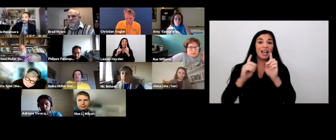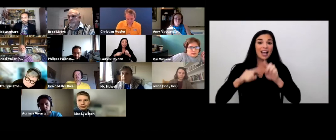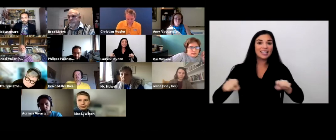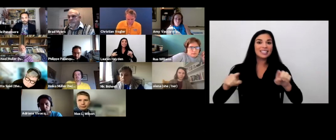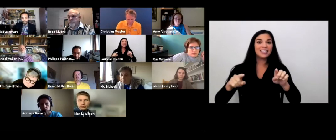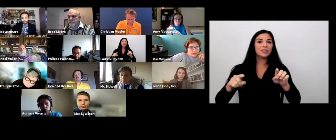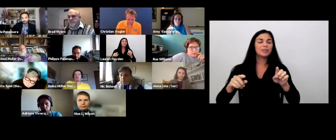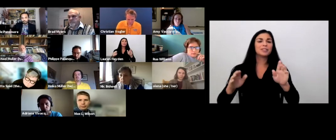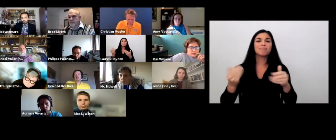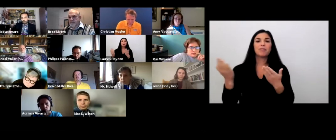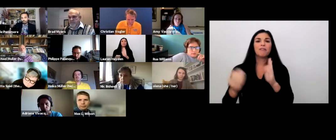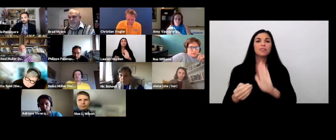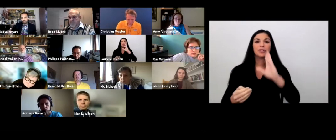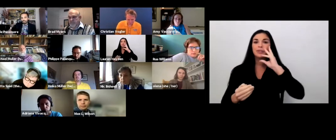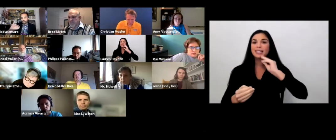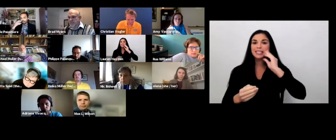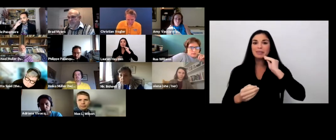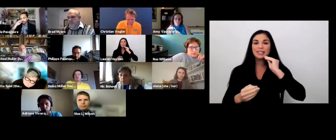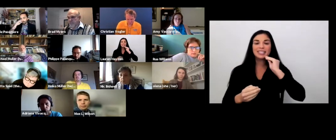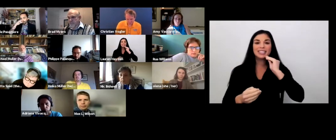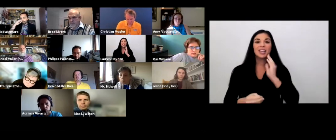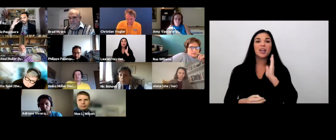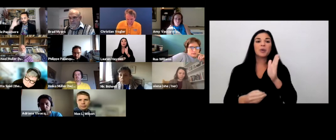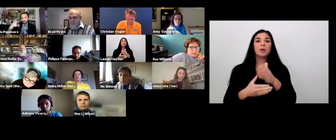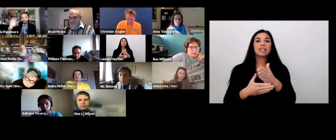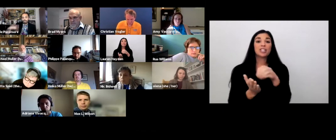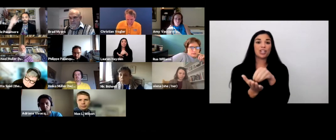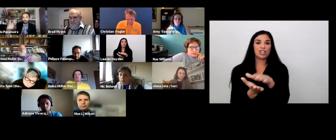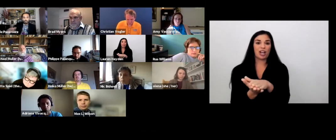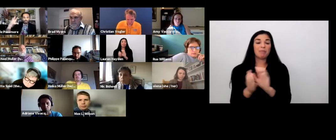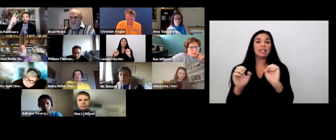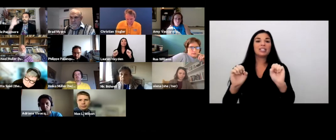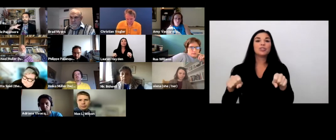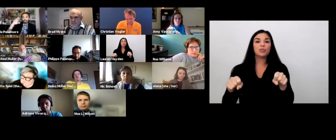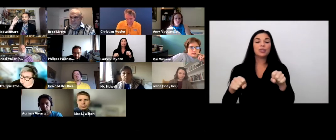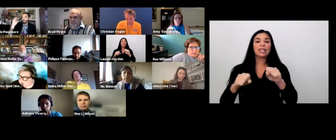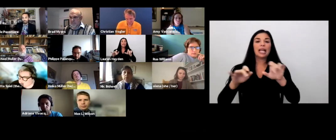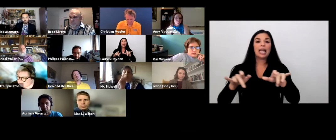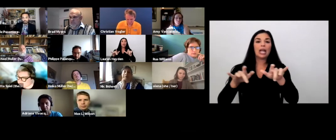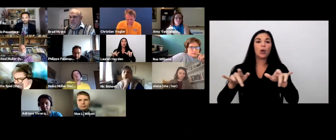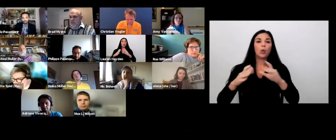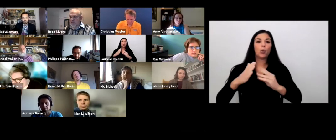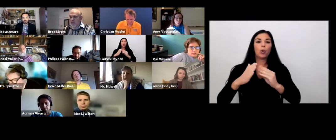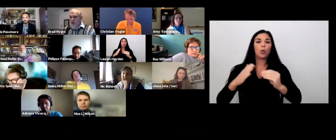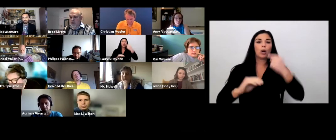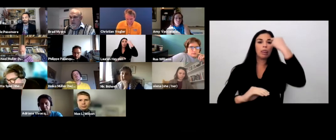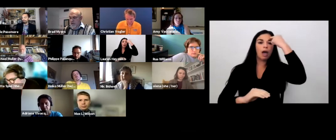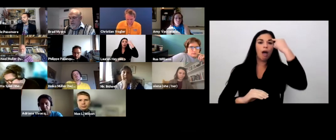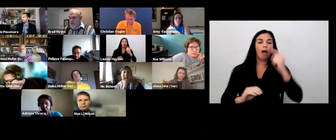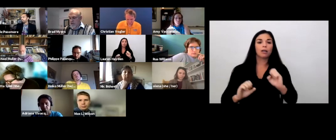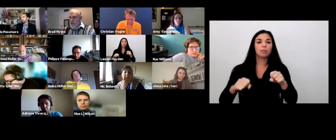your experiences with the rest of the room, but we'll be sharing a document where you can also just record thoughts, potential solutions,